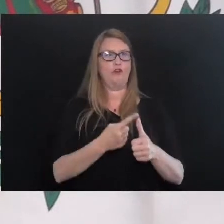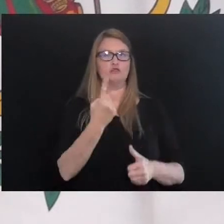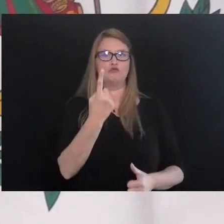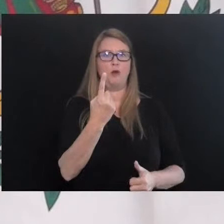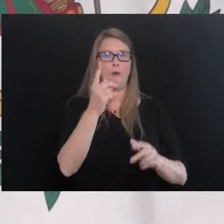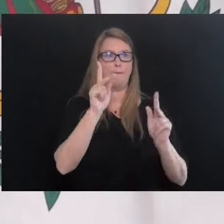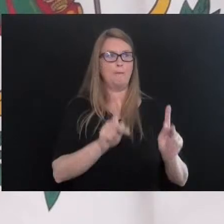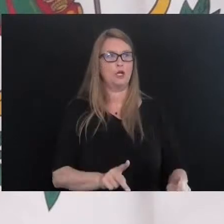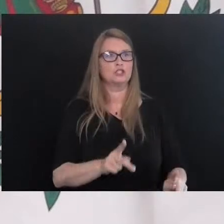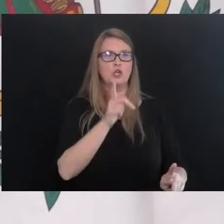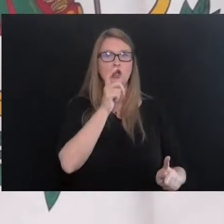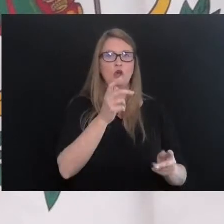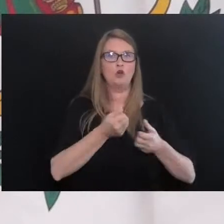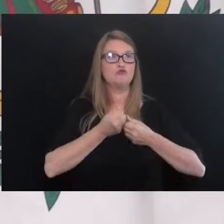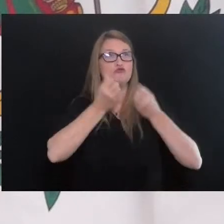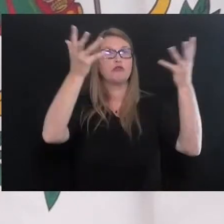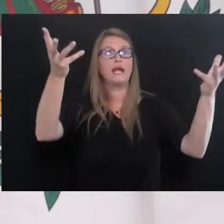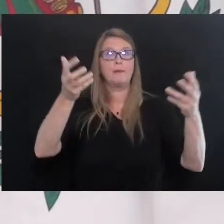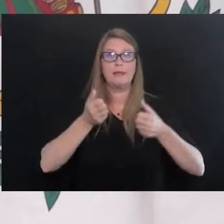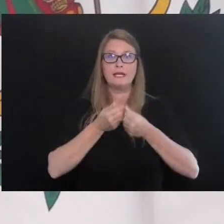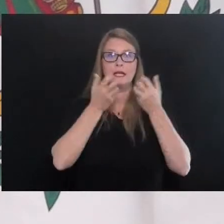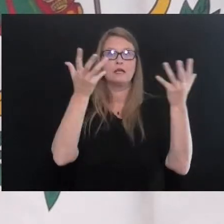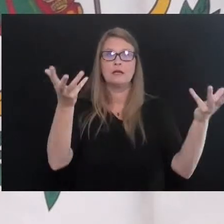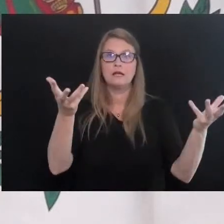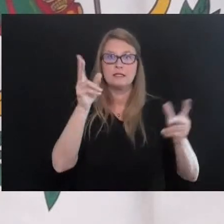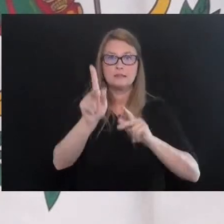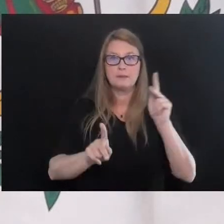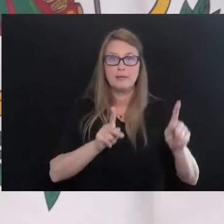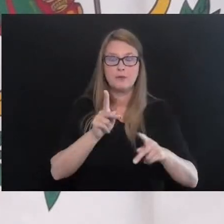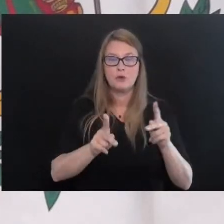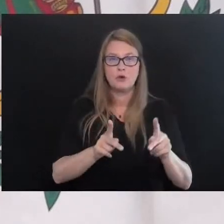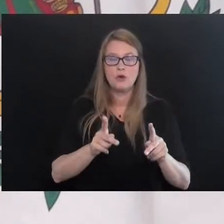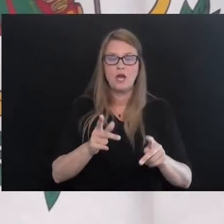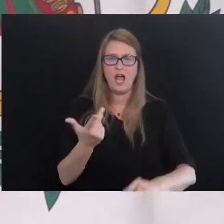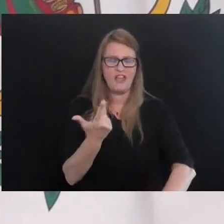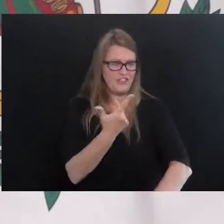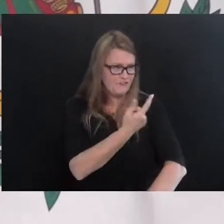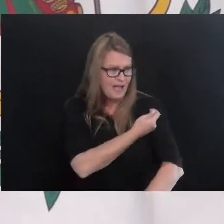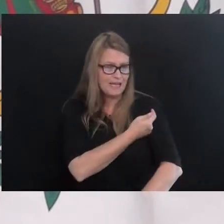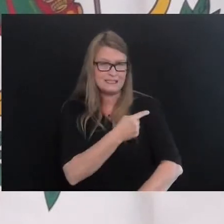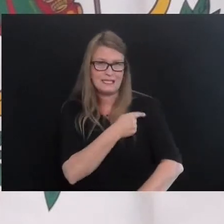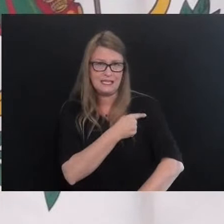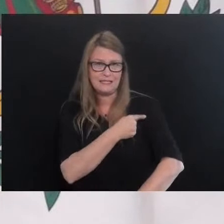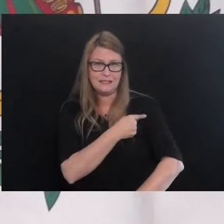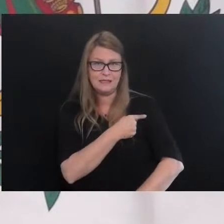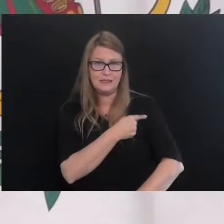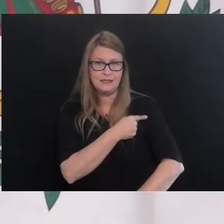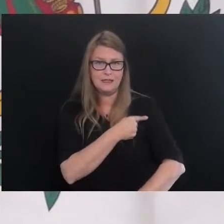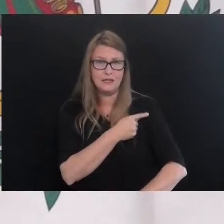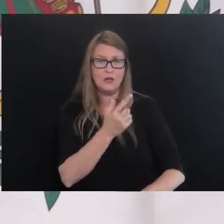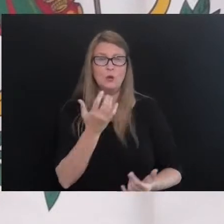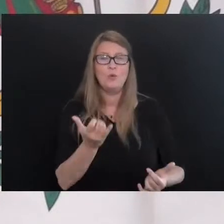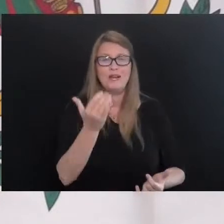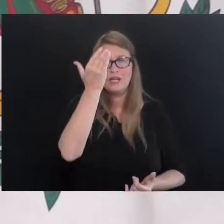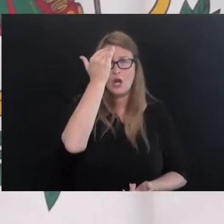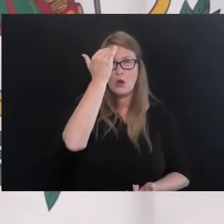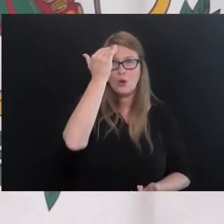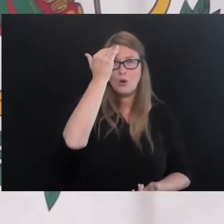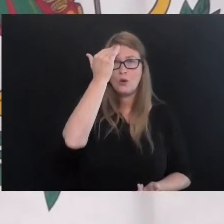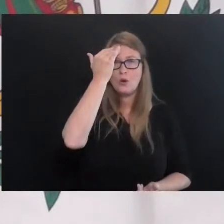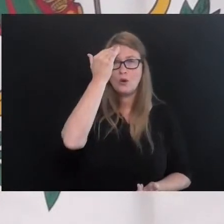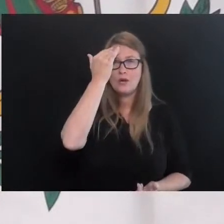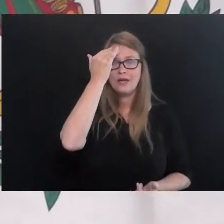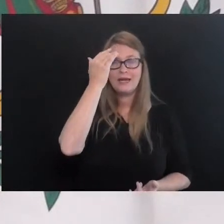to the top of the highest hills. These vaccines, we now know, are nothing more